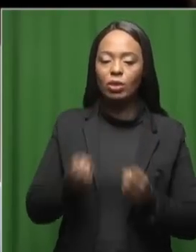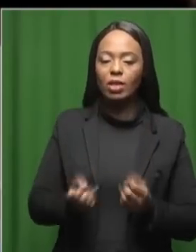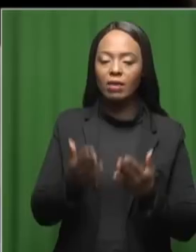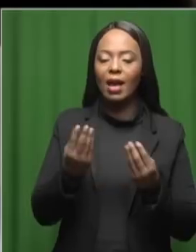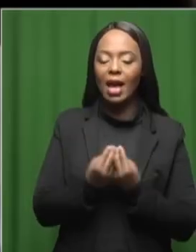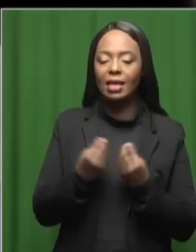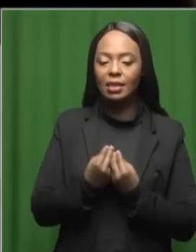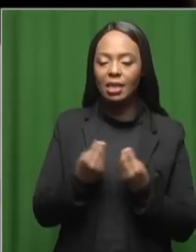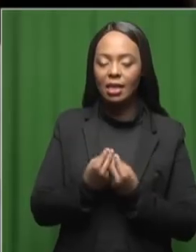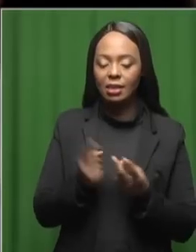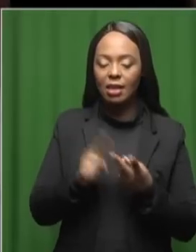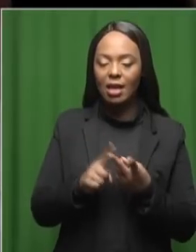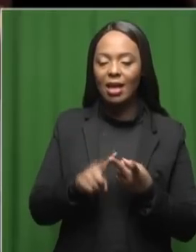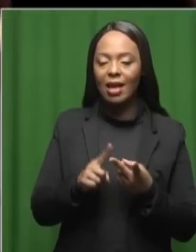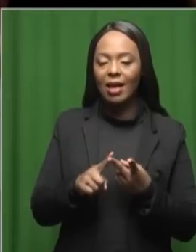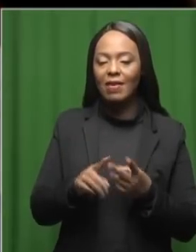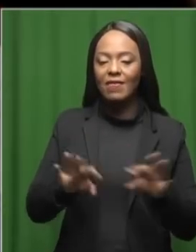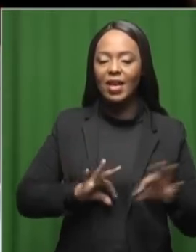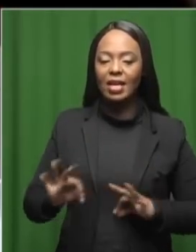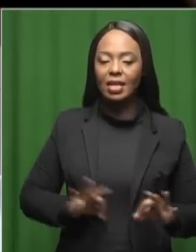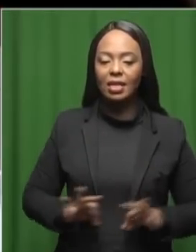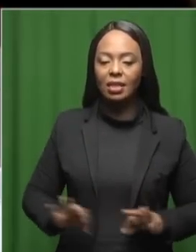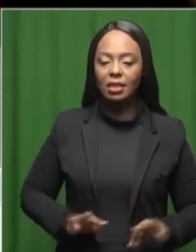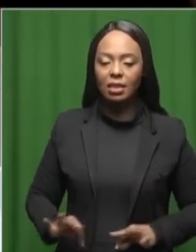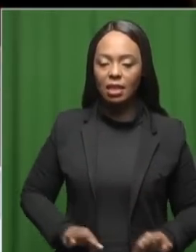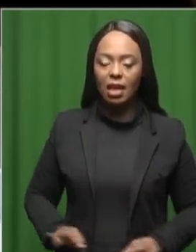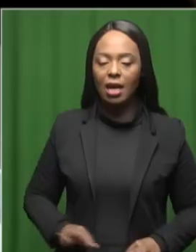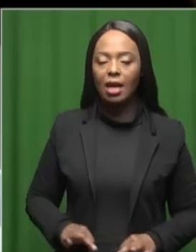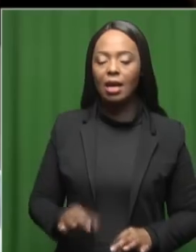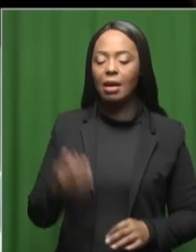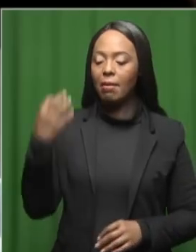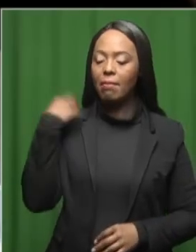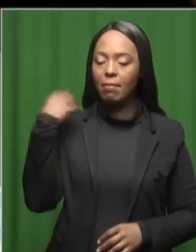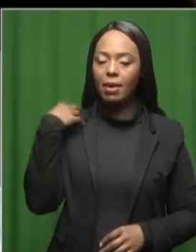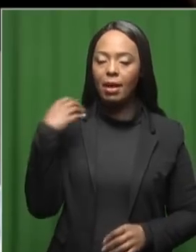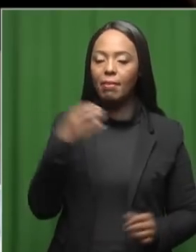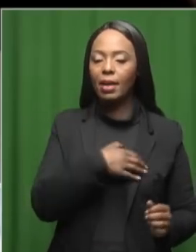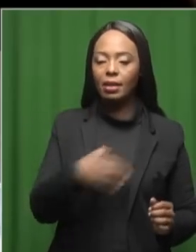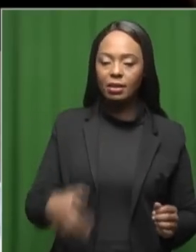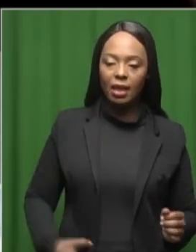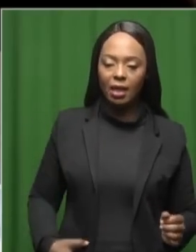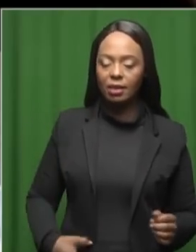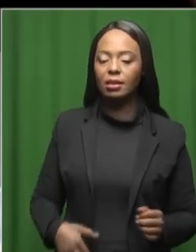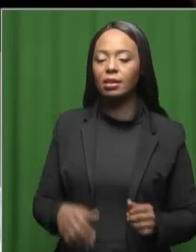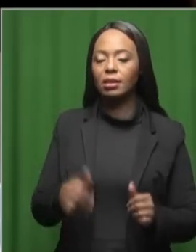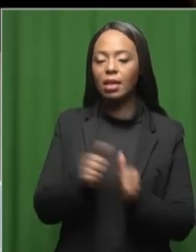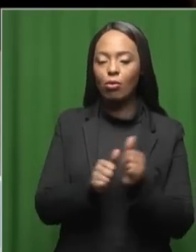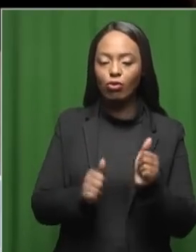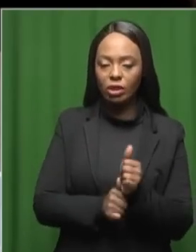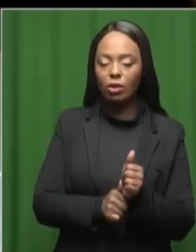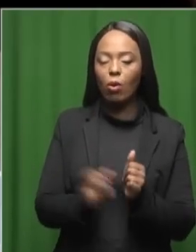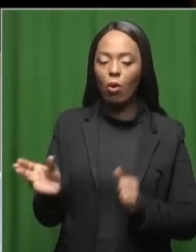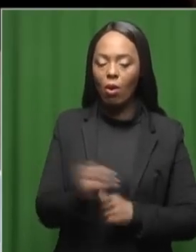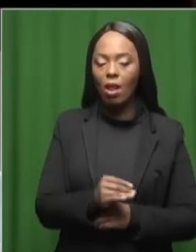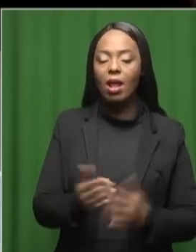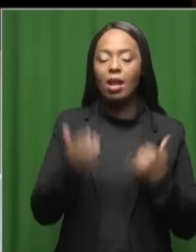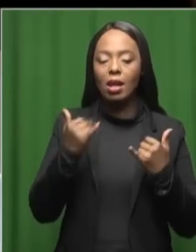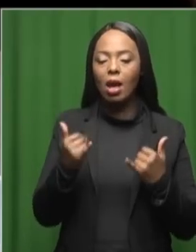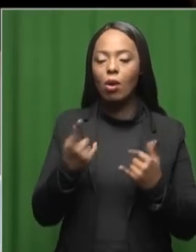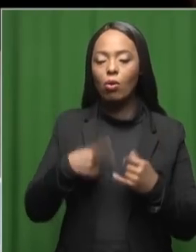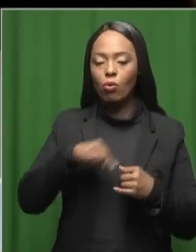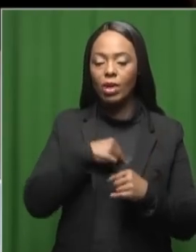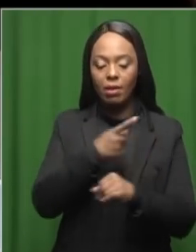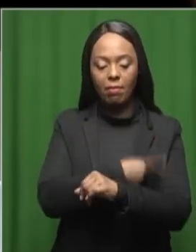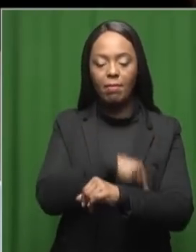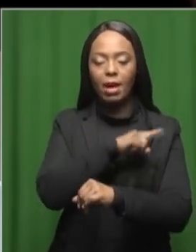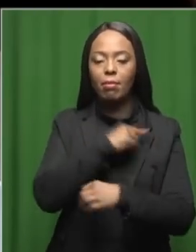like furniture to their clients, which are the president, the deputy president, ministers and deputy ministers, and went on to say, we carry the mandate to